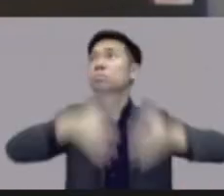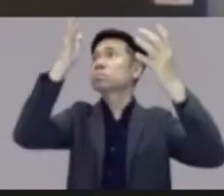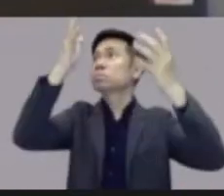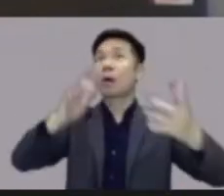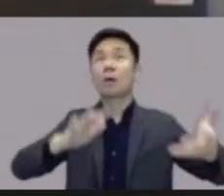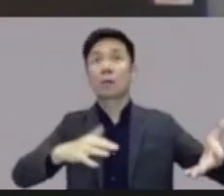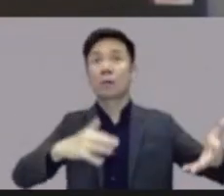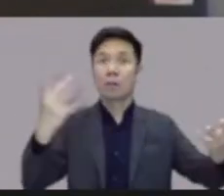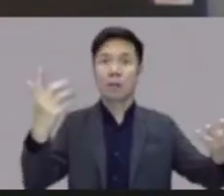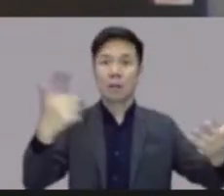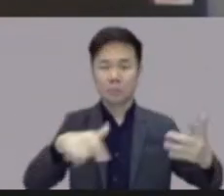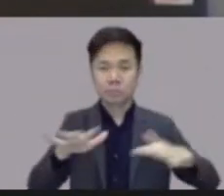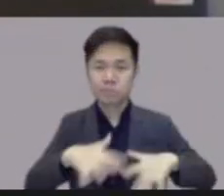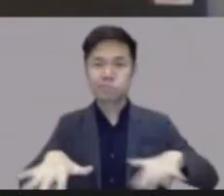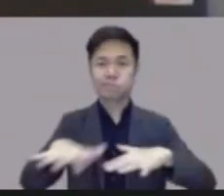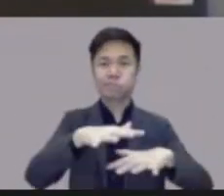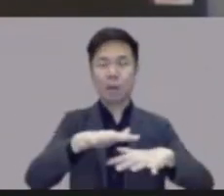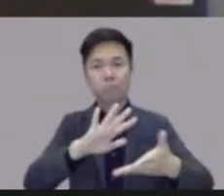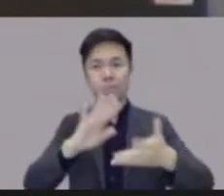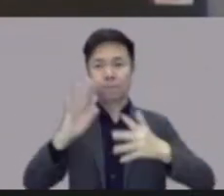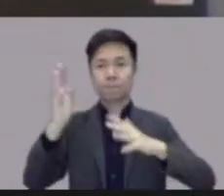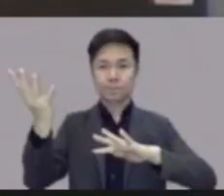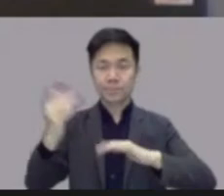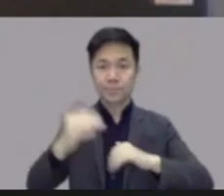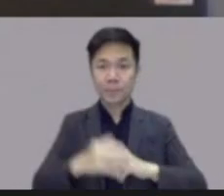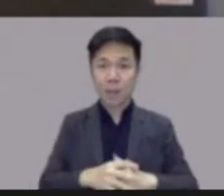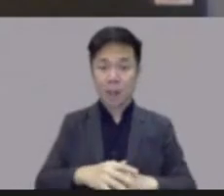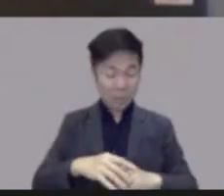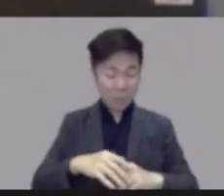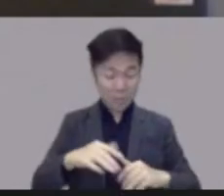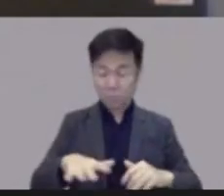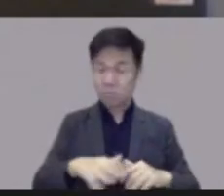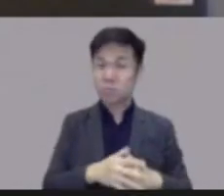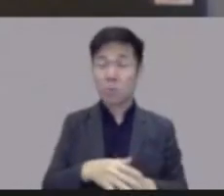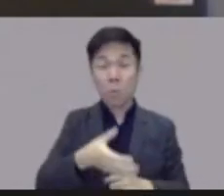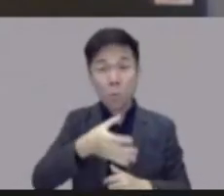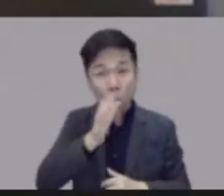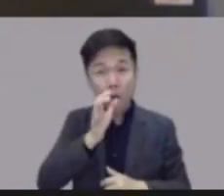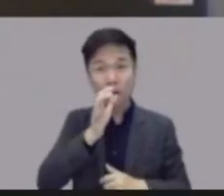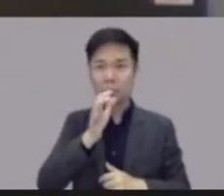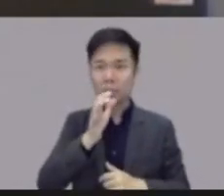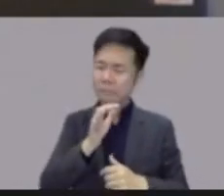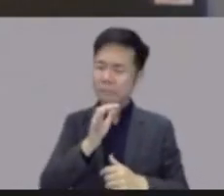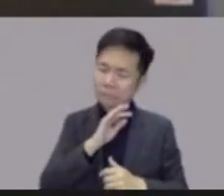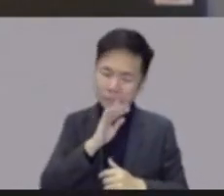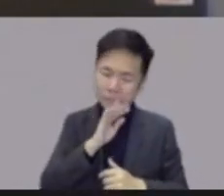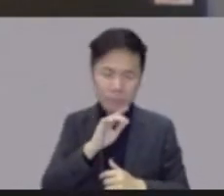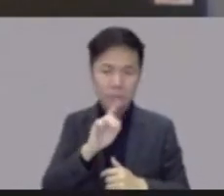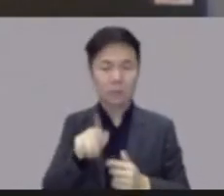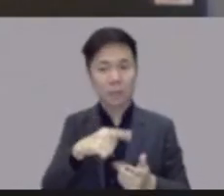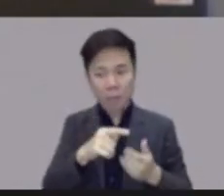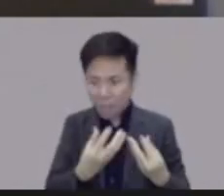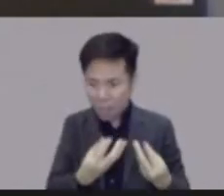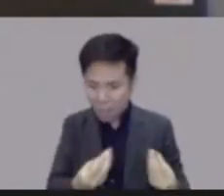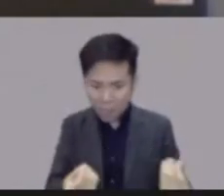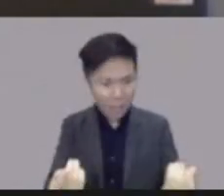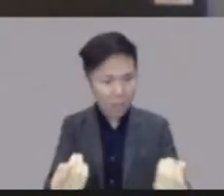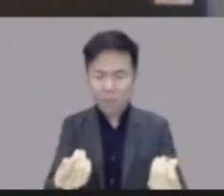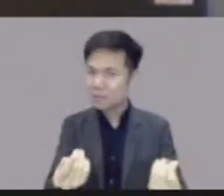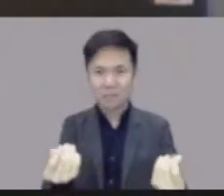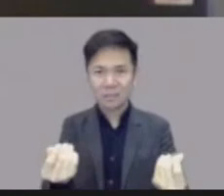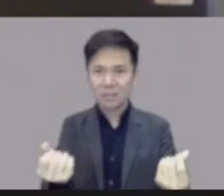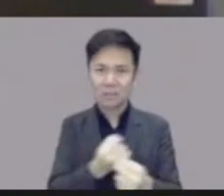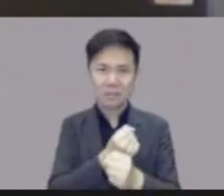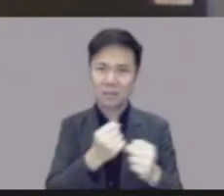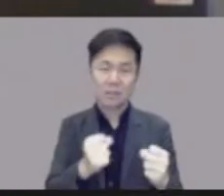soil pollution many of our environmental challenges intersect in our cities and a commitment to creating sustainable and